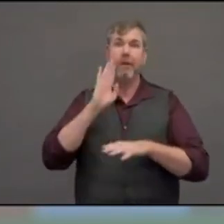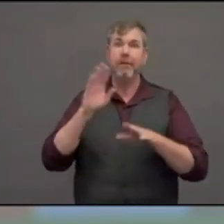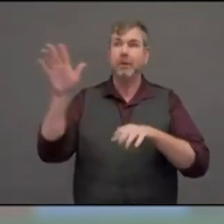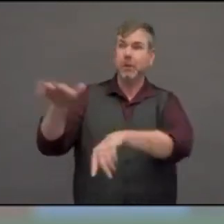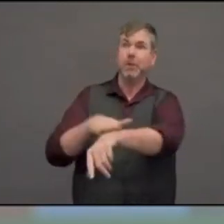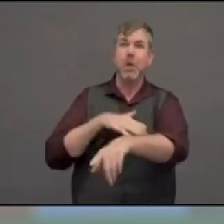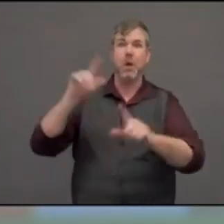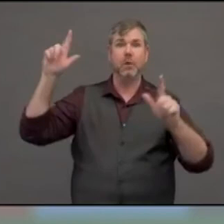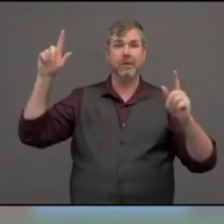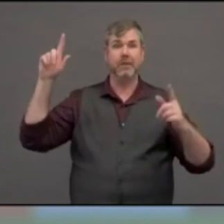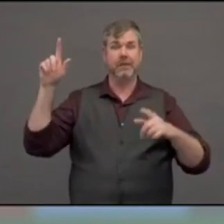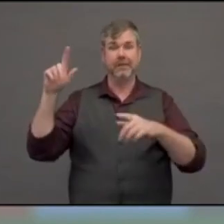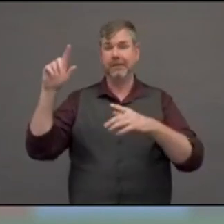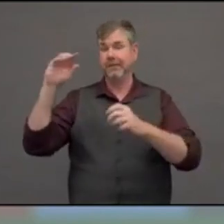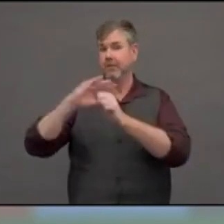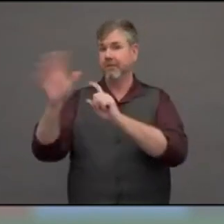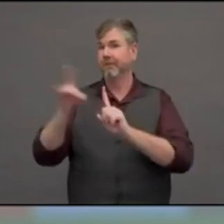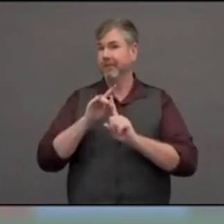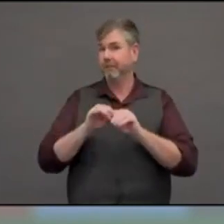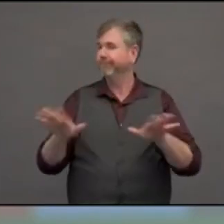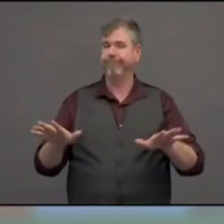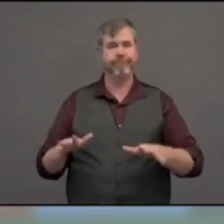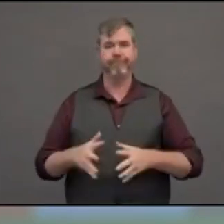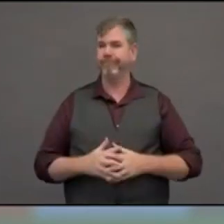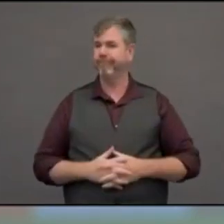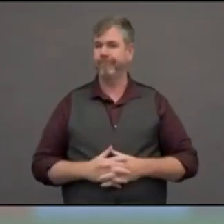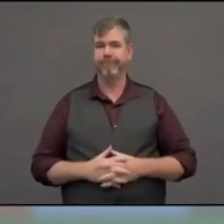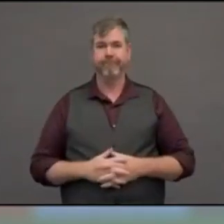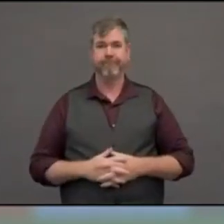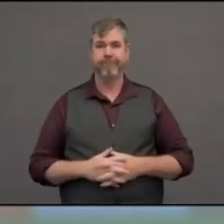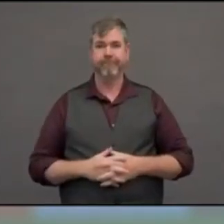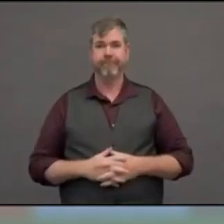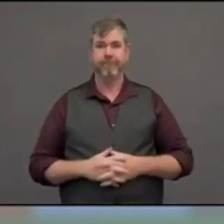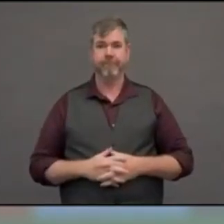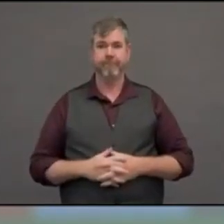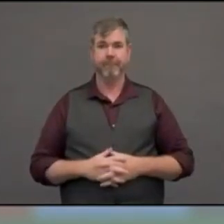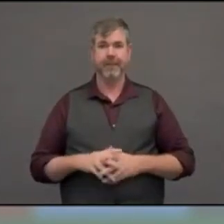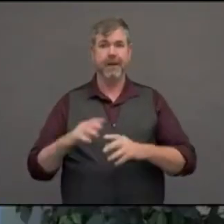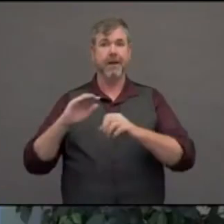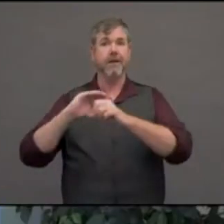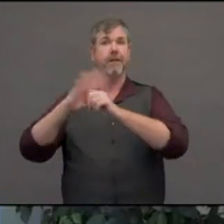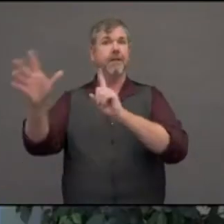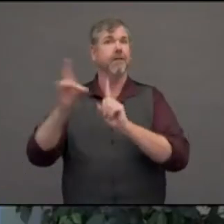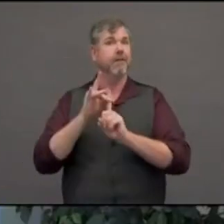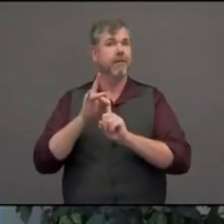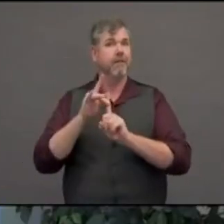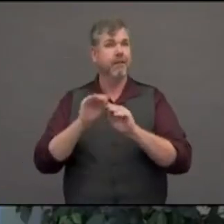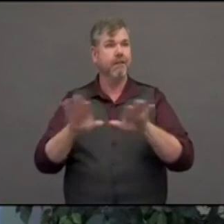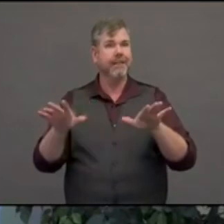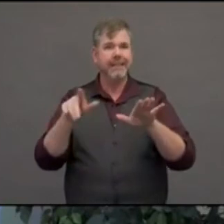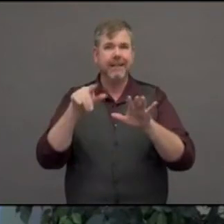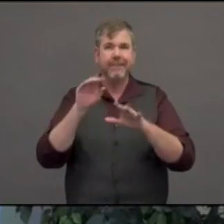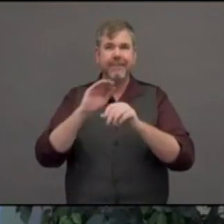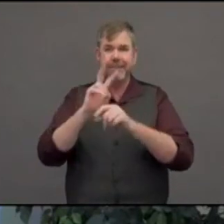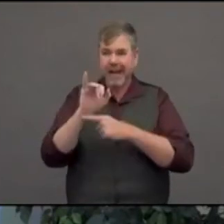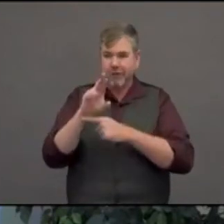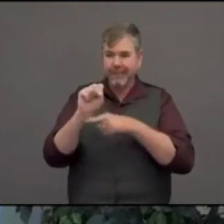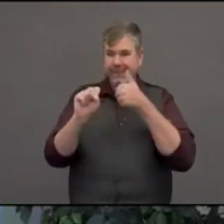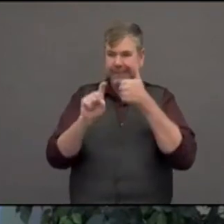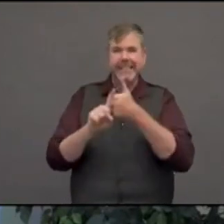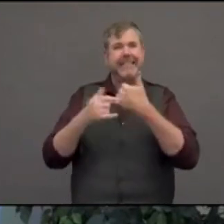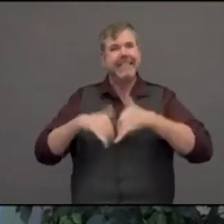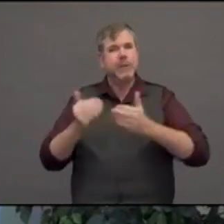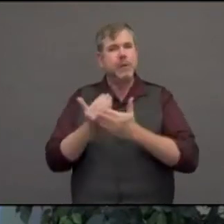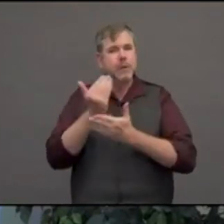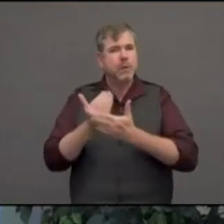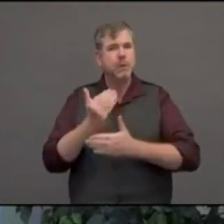The virus has not shown all of its cards. We're still learning about it. Yeah, and there's no way around it. All right, well, I think we'll